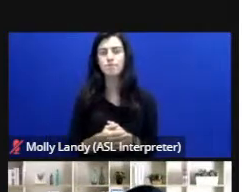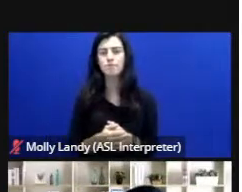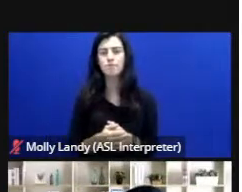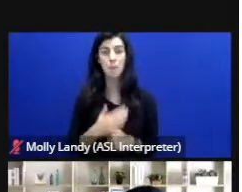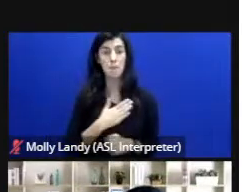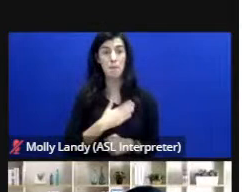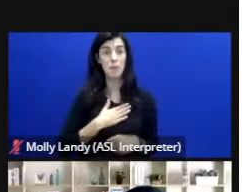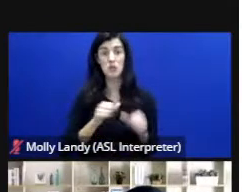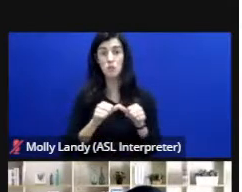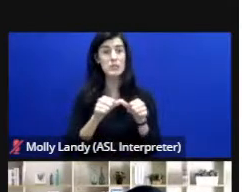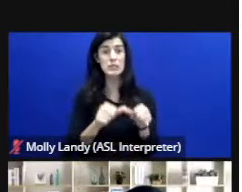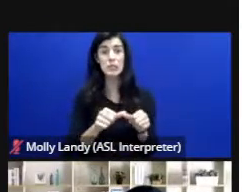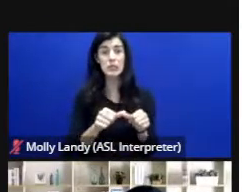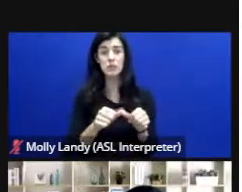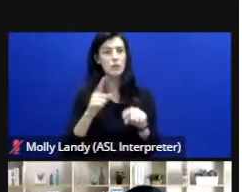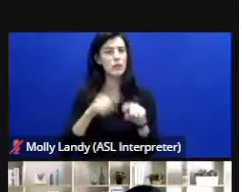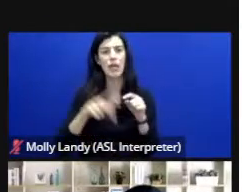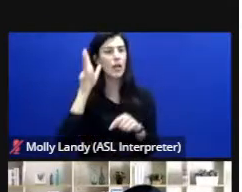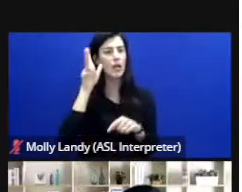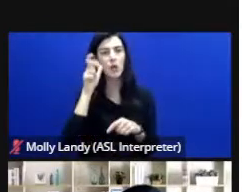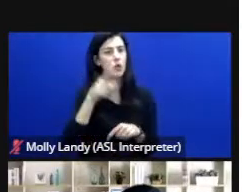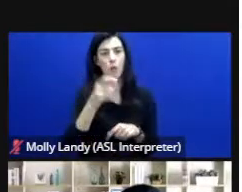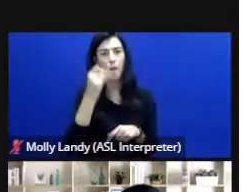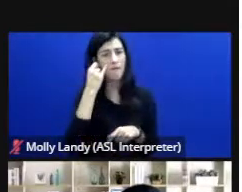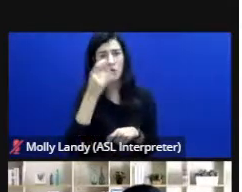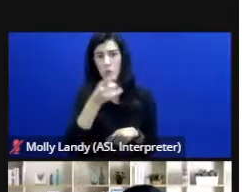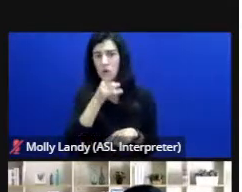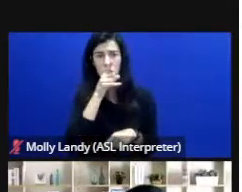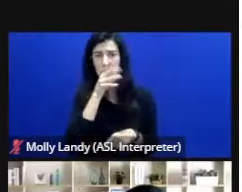Please proceed. We can't hear you if you're speaking.